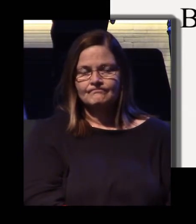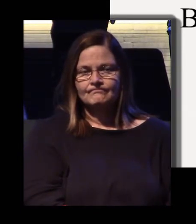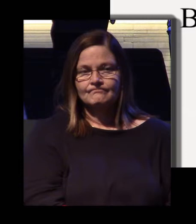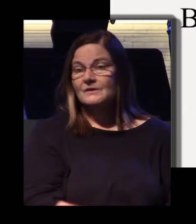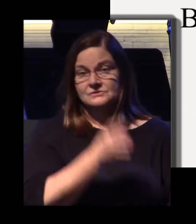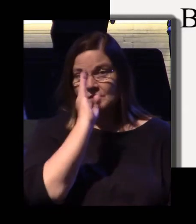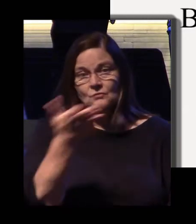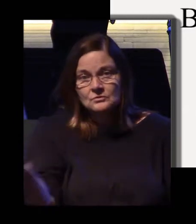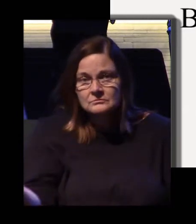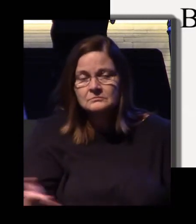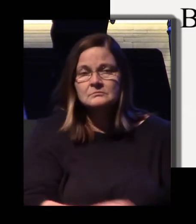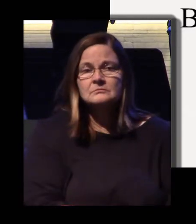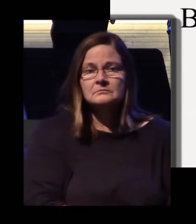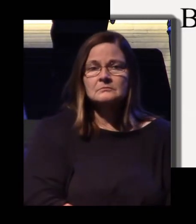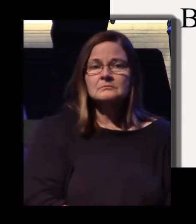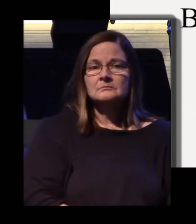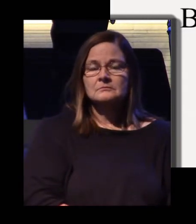salvation. In fact,